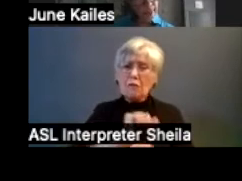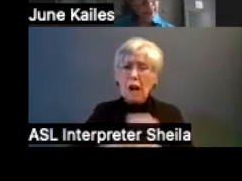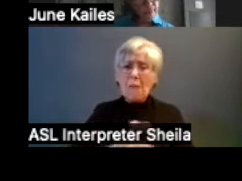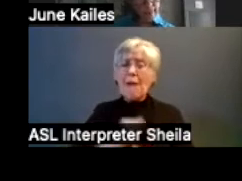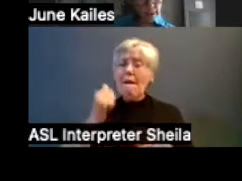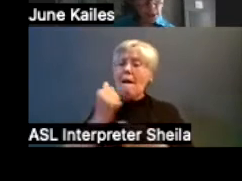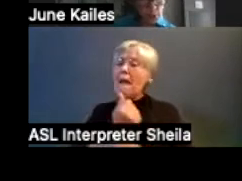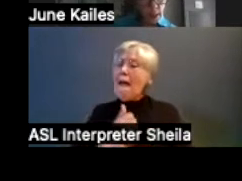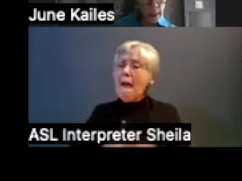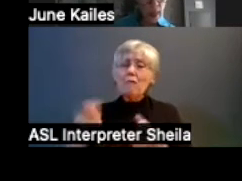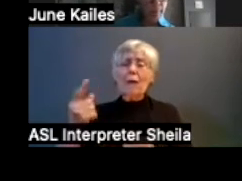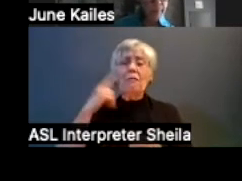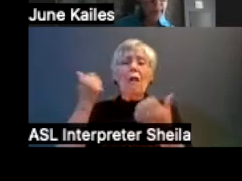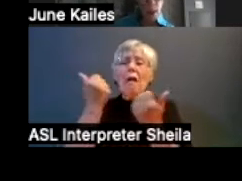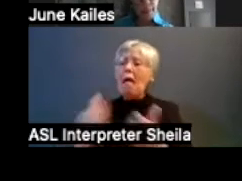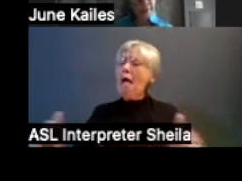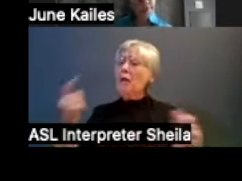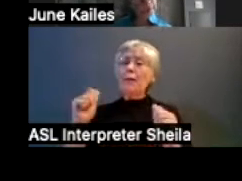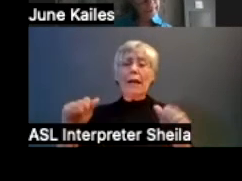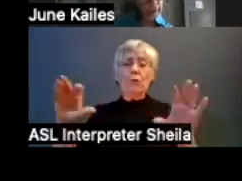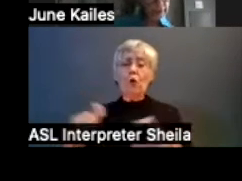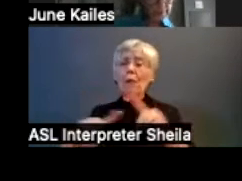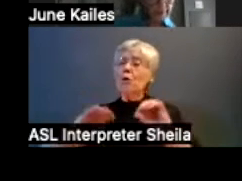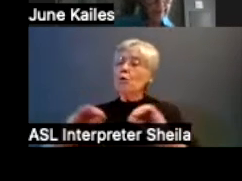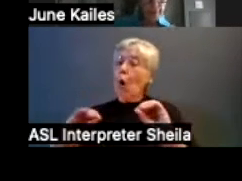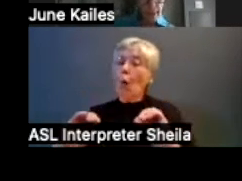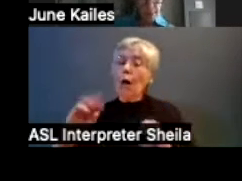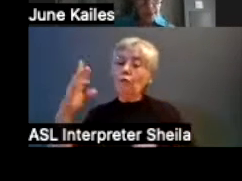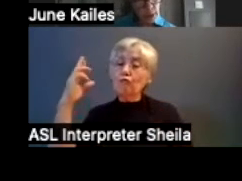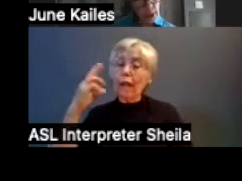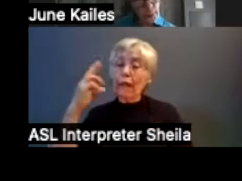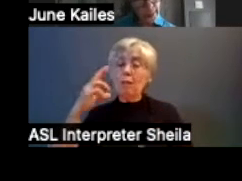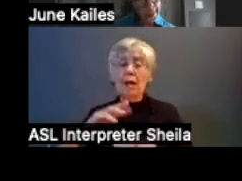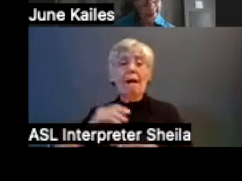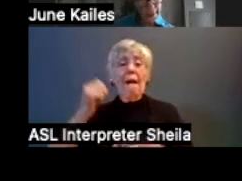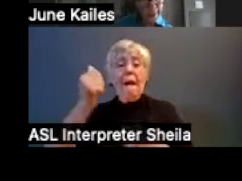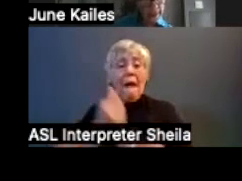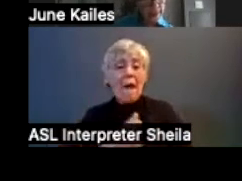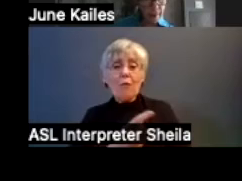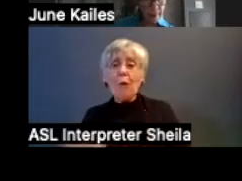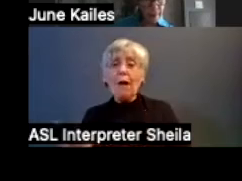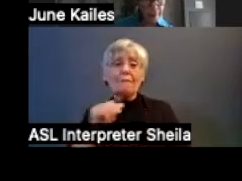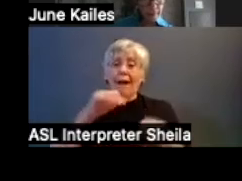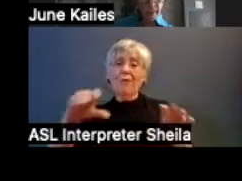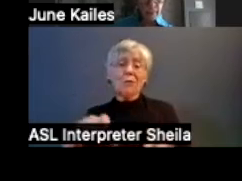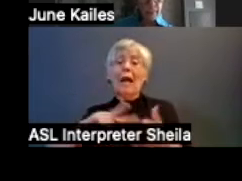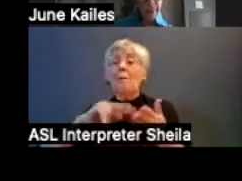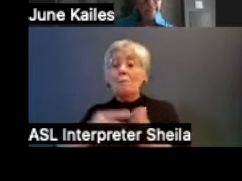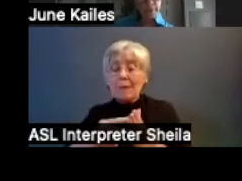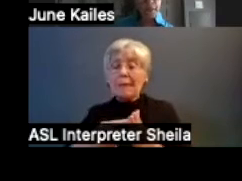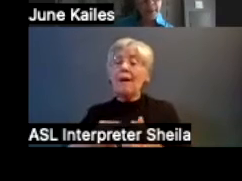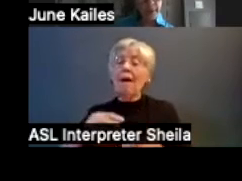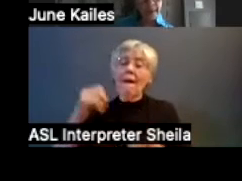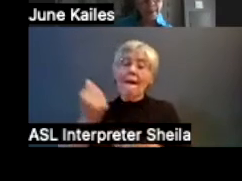thought anybody could do it, but nobody realized that everybody wouldn't do it. It ended up everybody